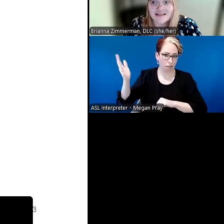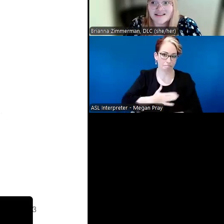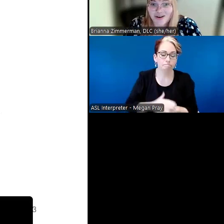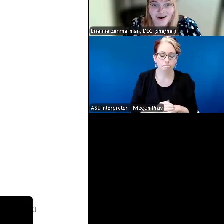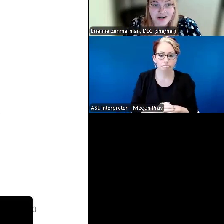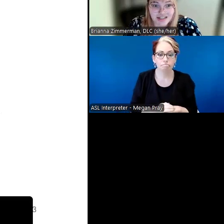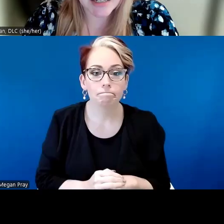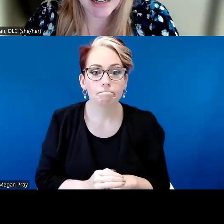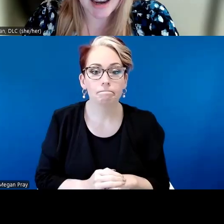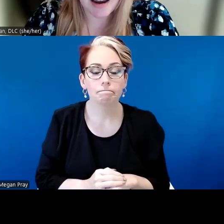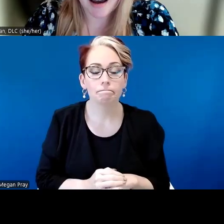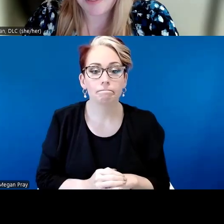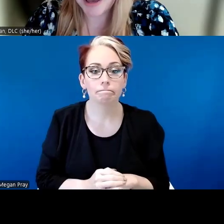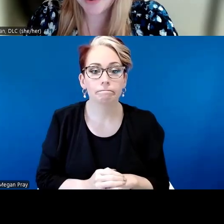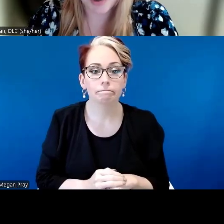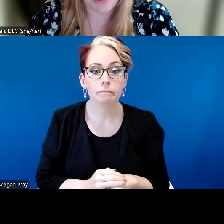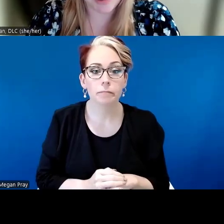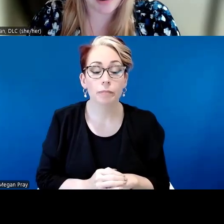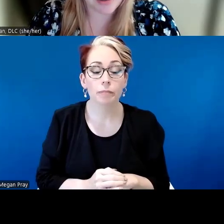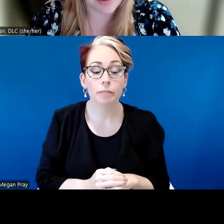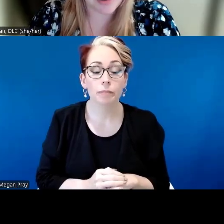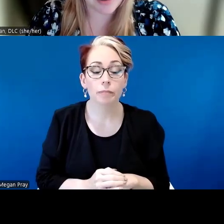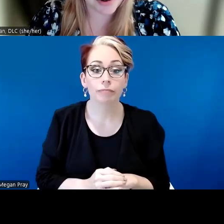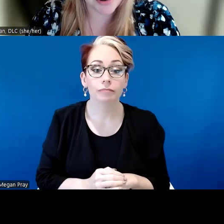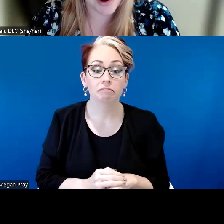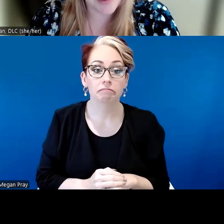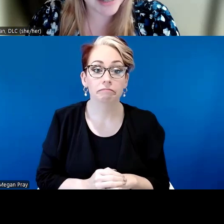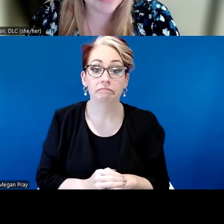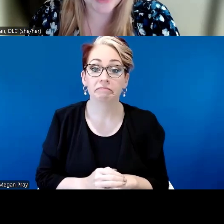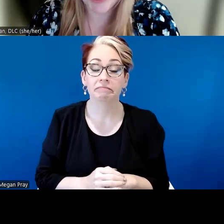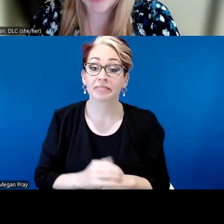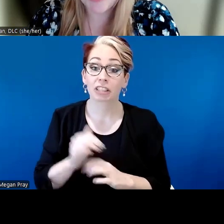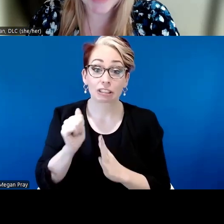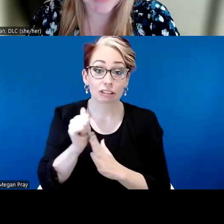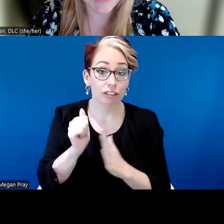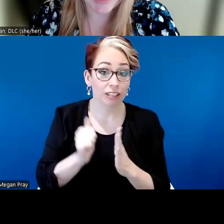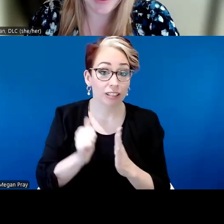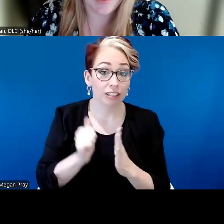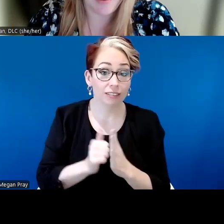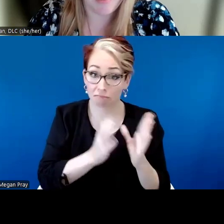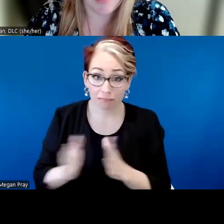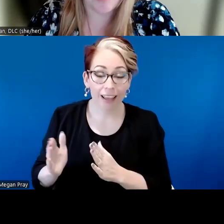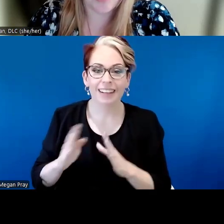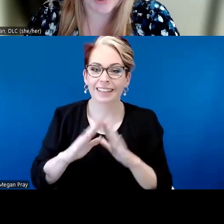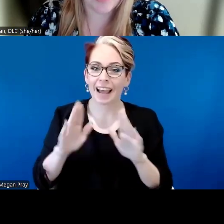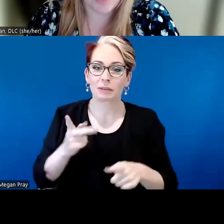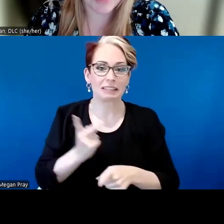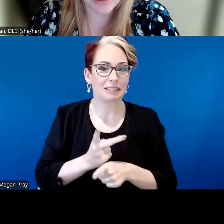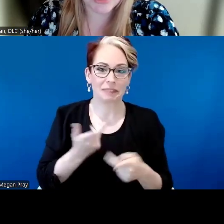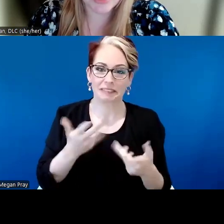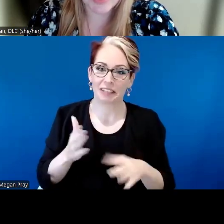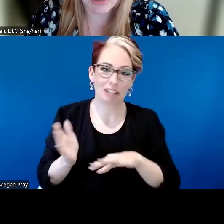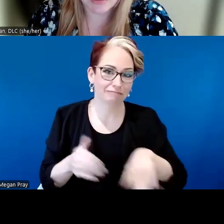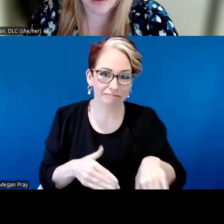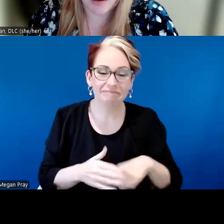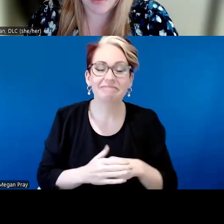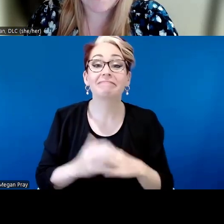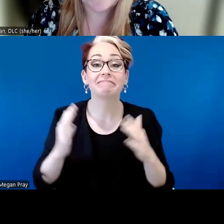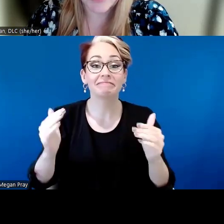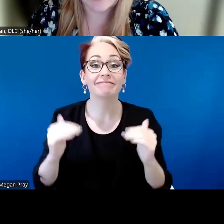So our agenda today, we already got through housekeeping very quickly. We will be